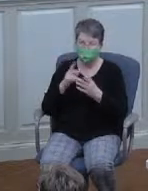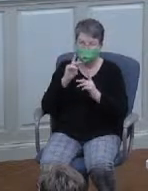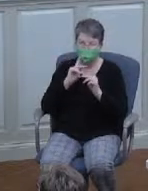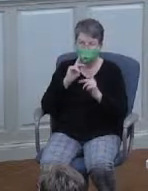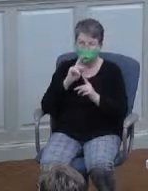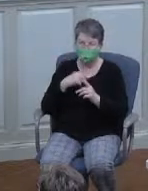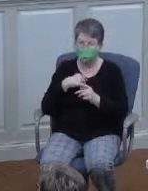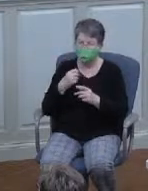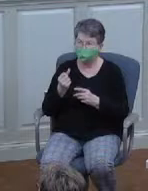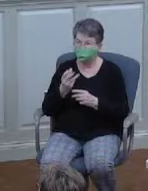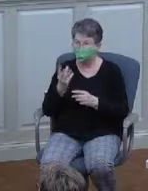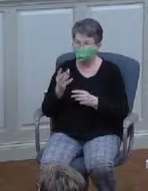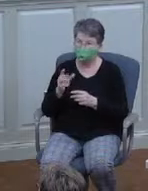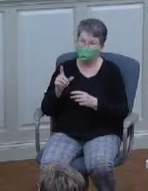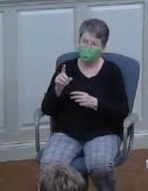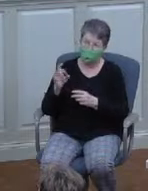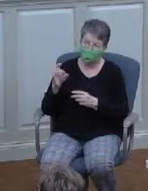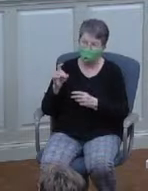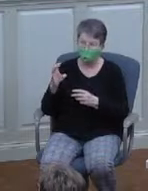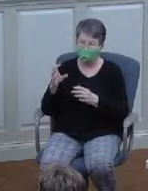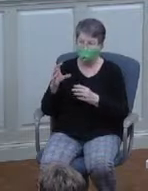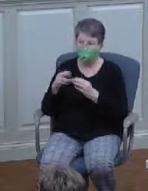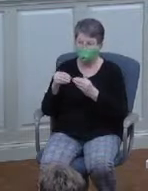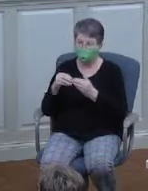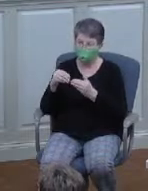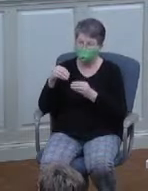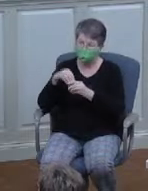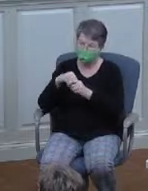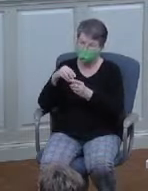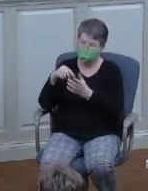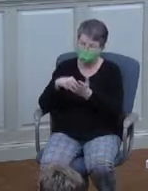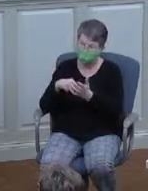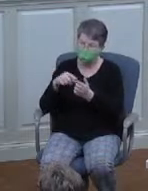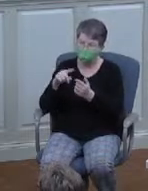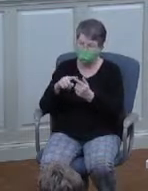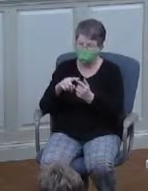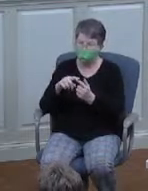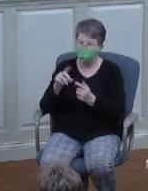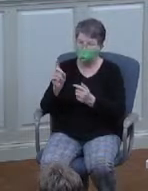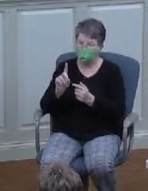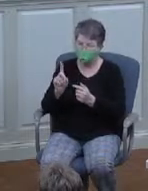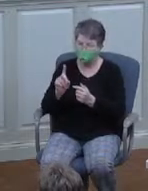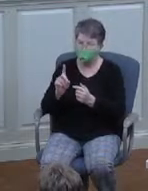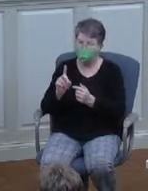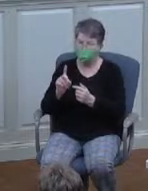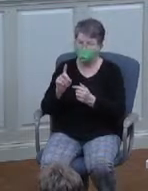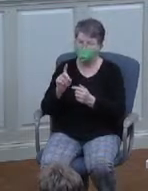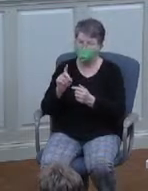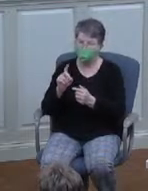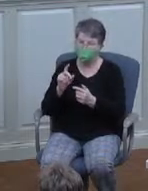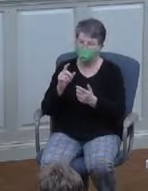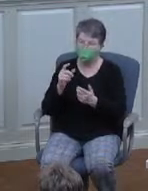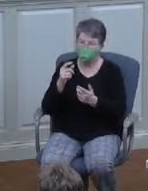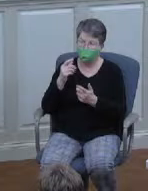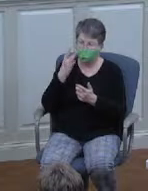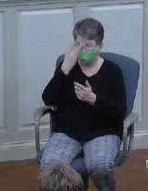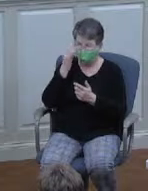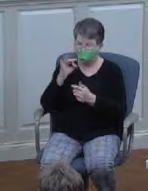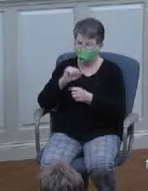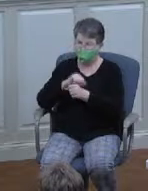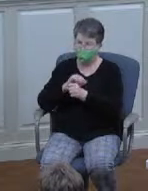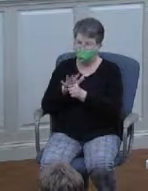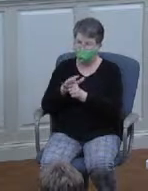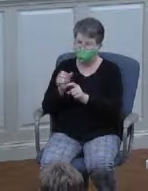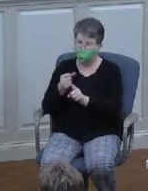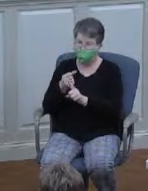several hundreds of dollars in debt to the city for water service over the year, over the COVID impacts, let's put it that